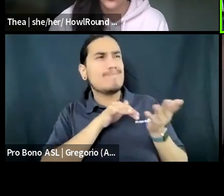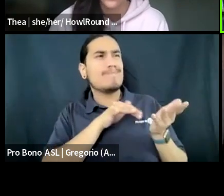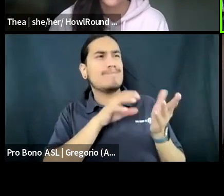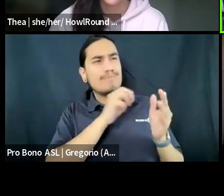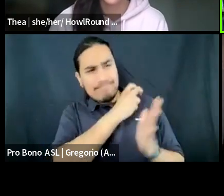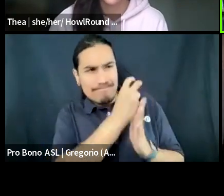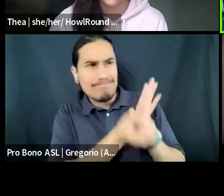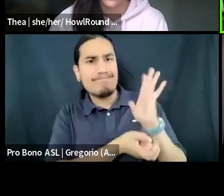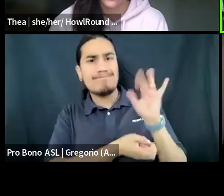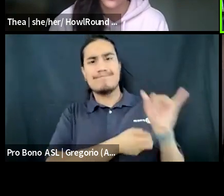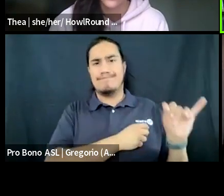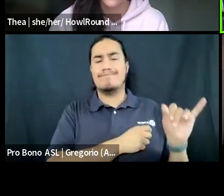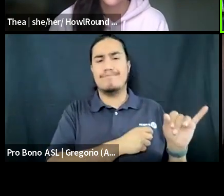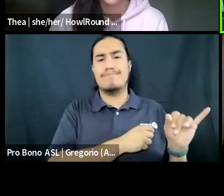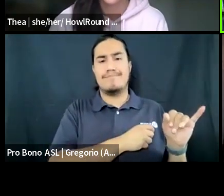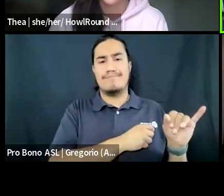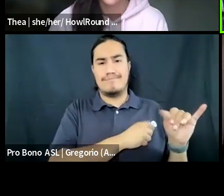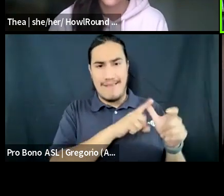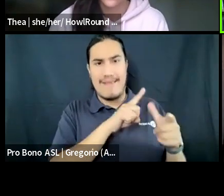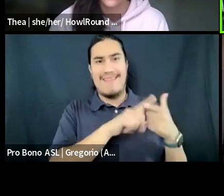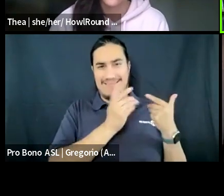things.